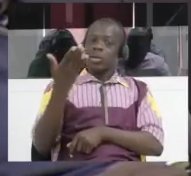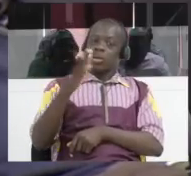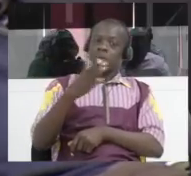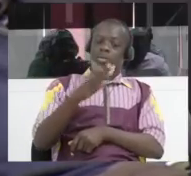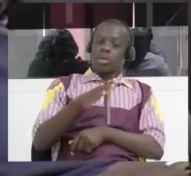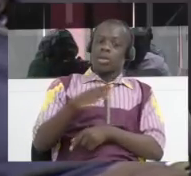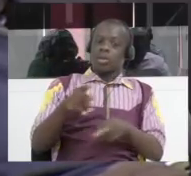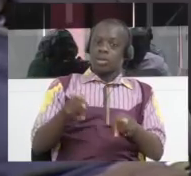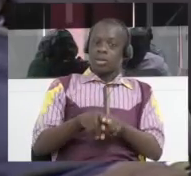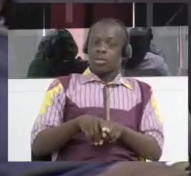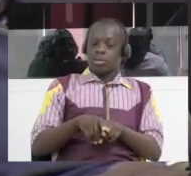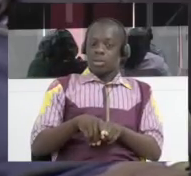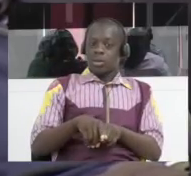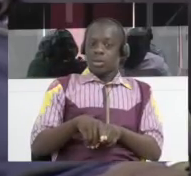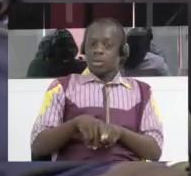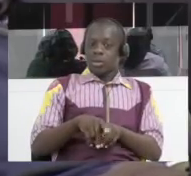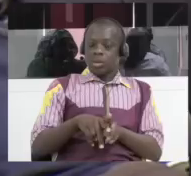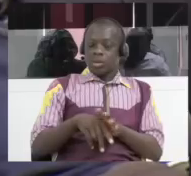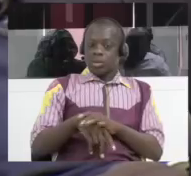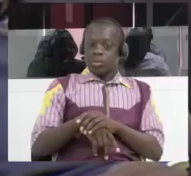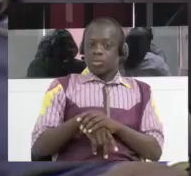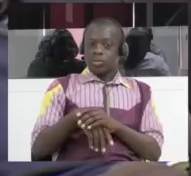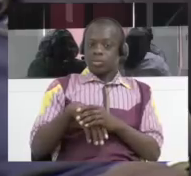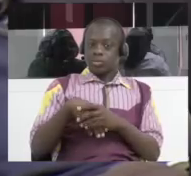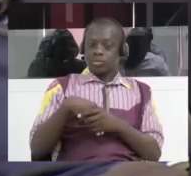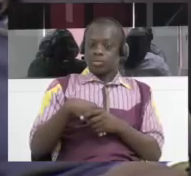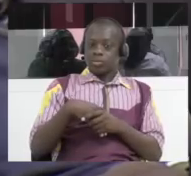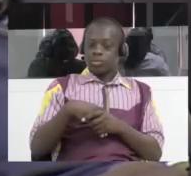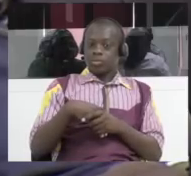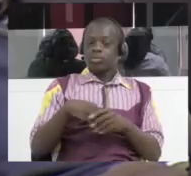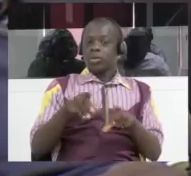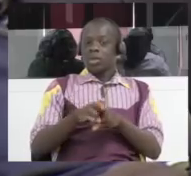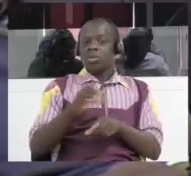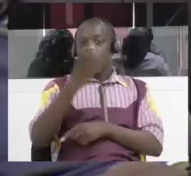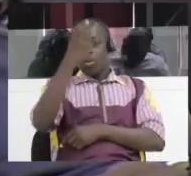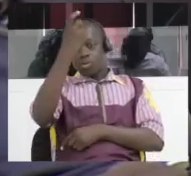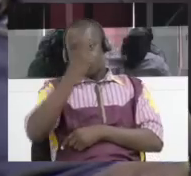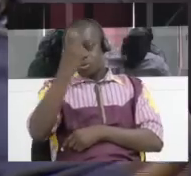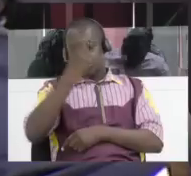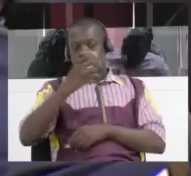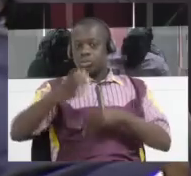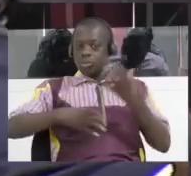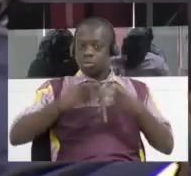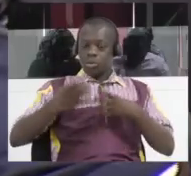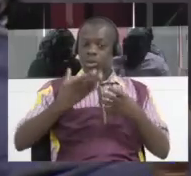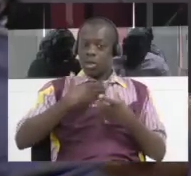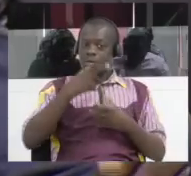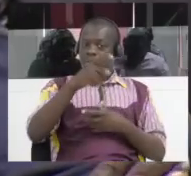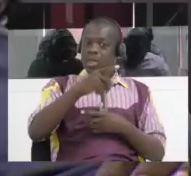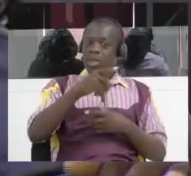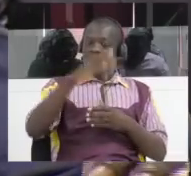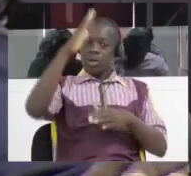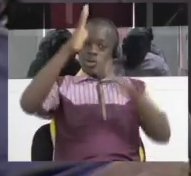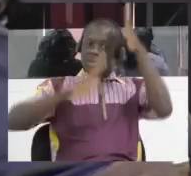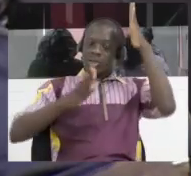is whether the grievance that those officers had at the time,